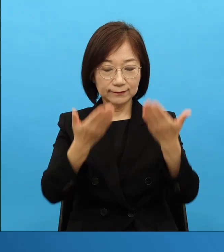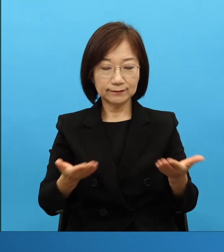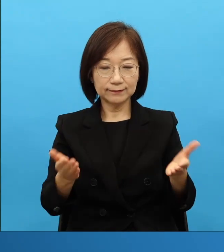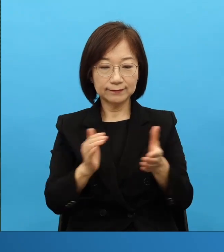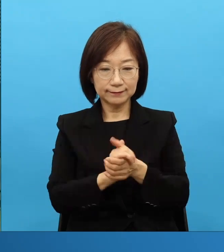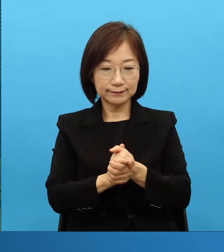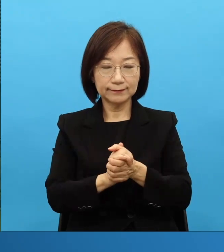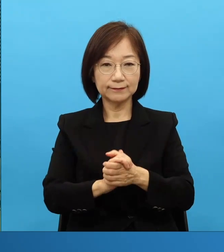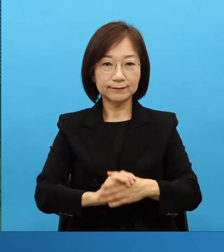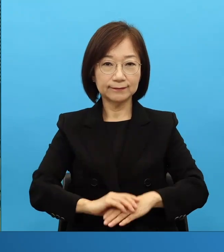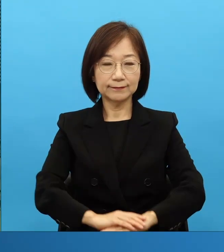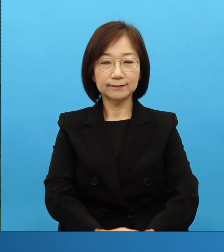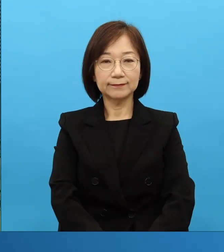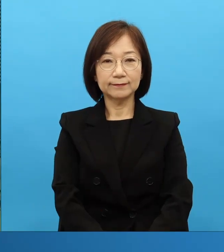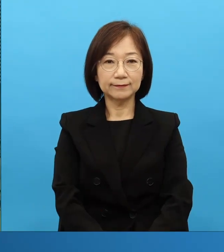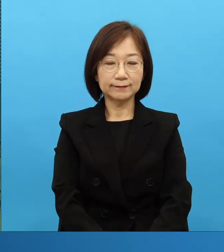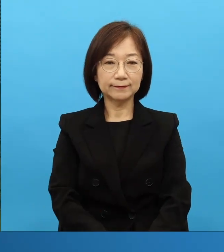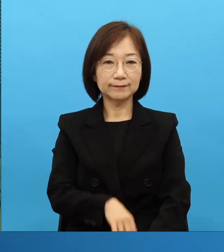truth.